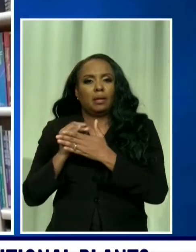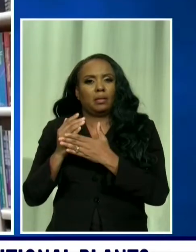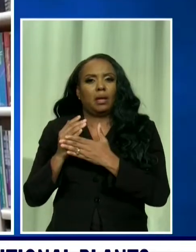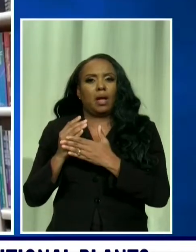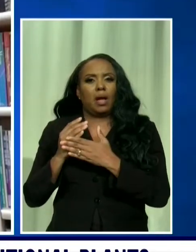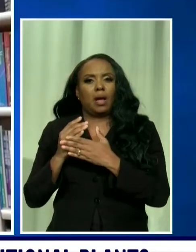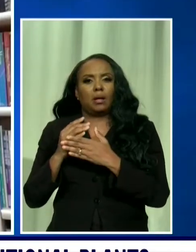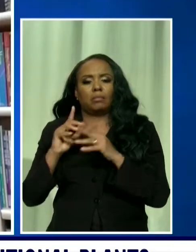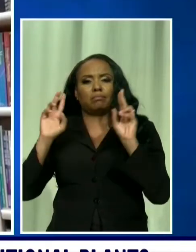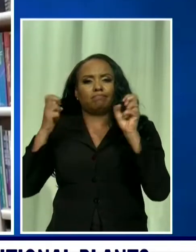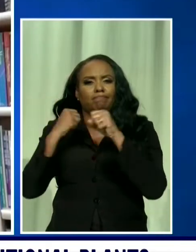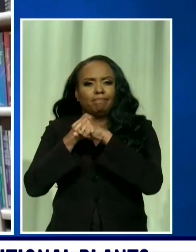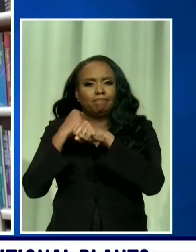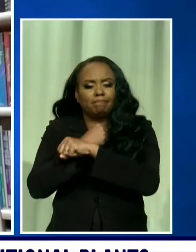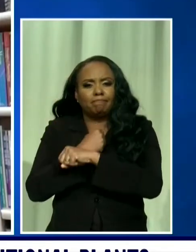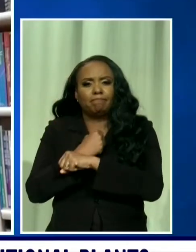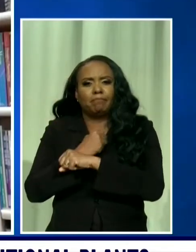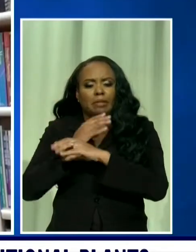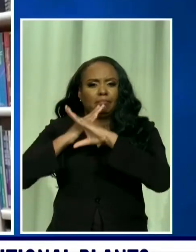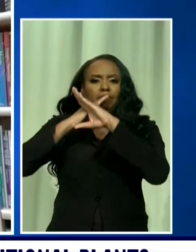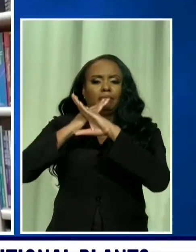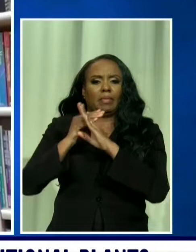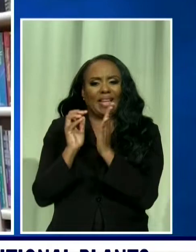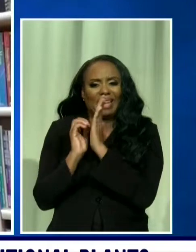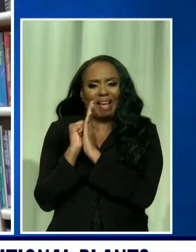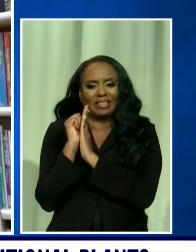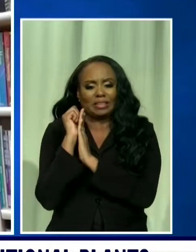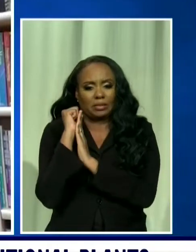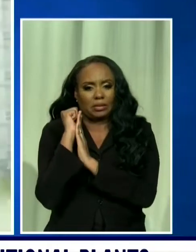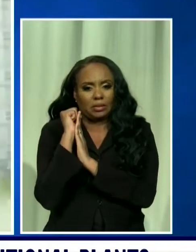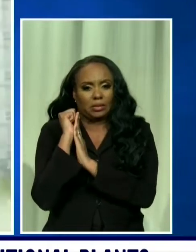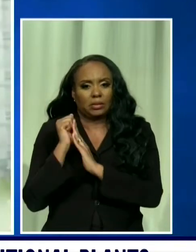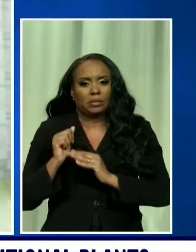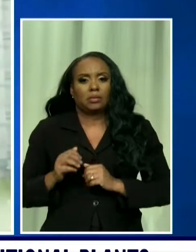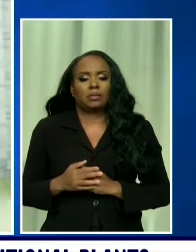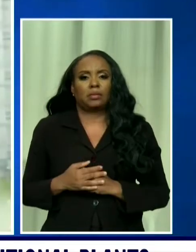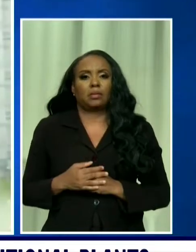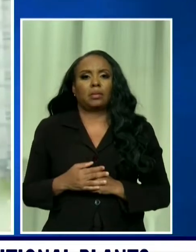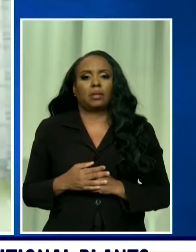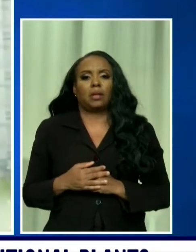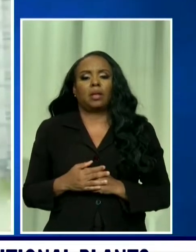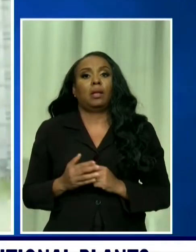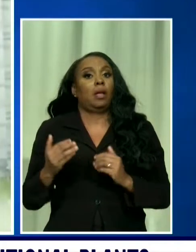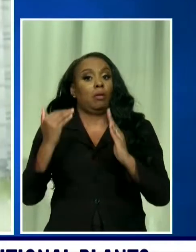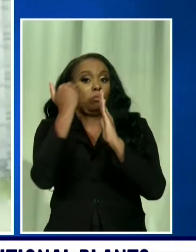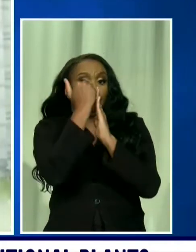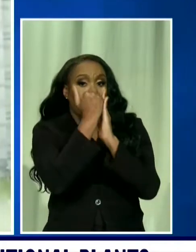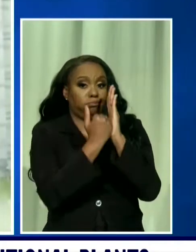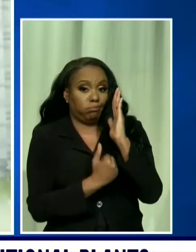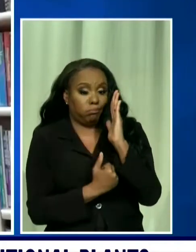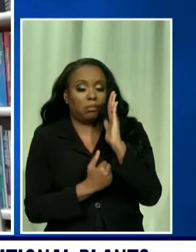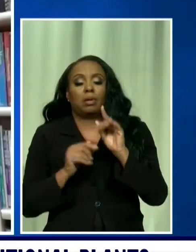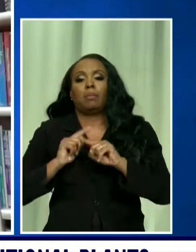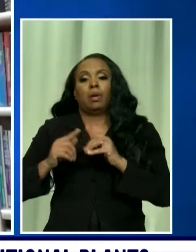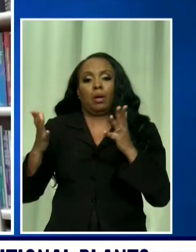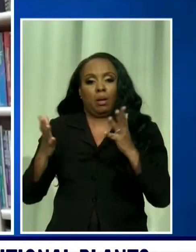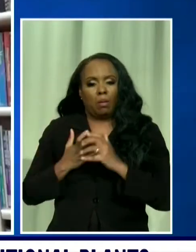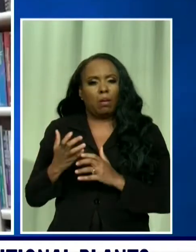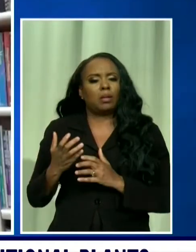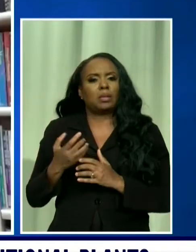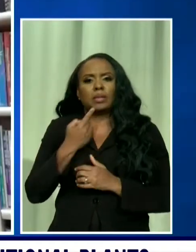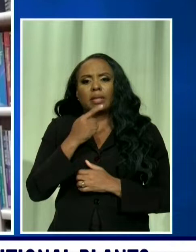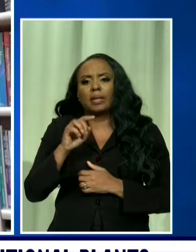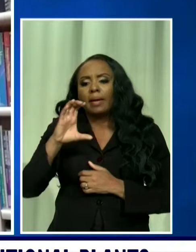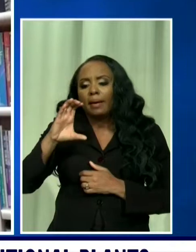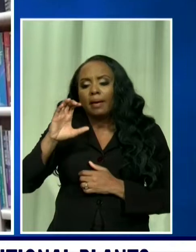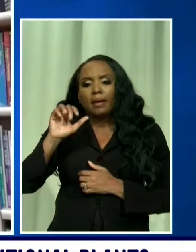And there are so many other plants in development. And let me not finish my list without mentioning cannabis. Some of the work on